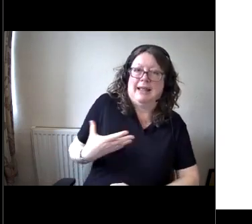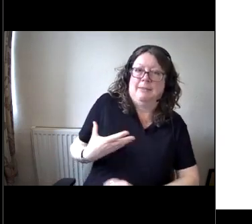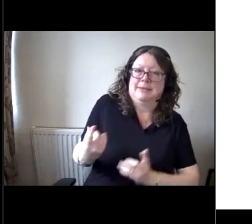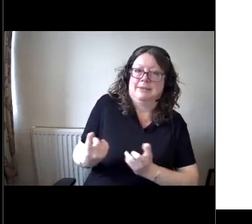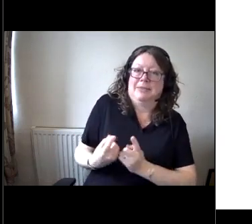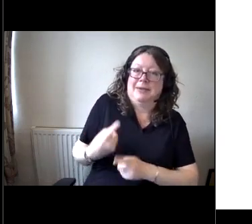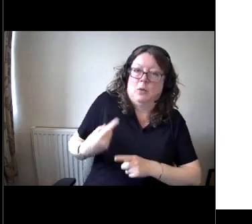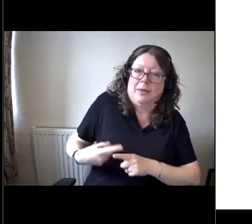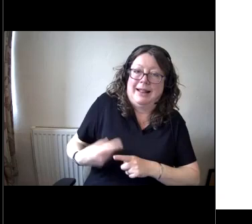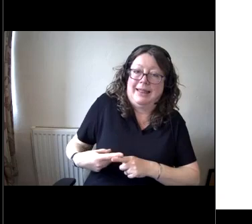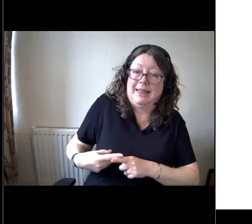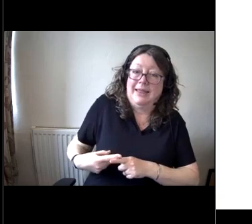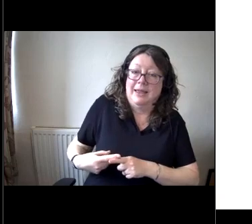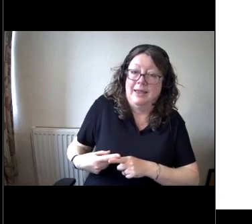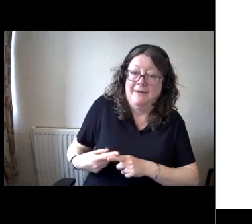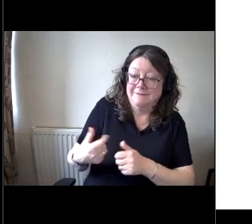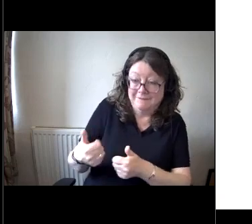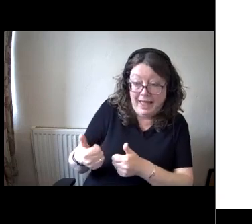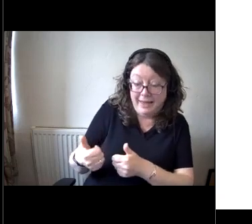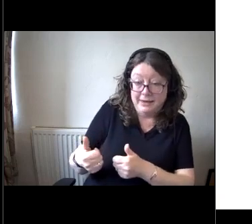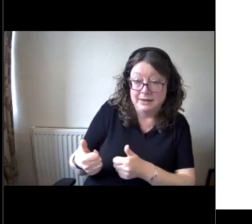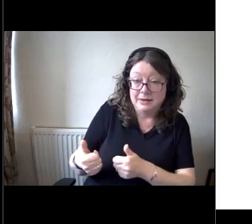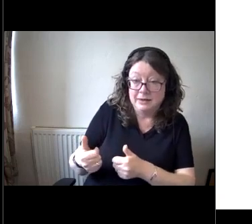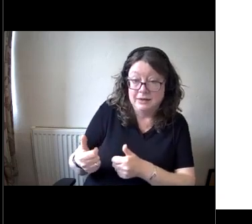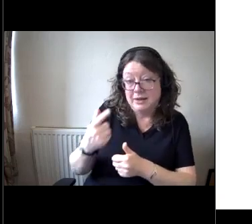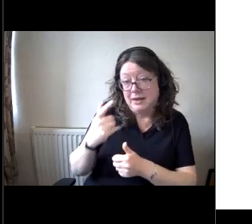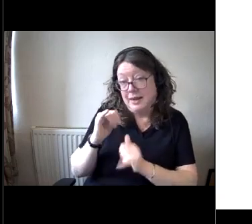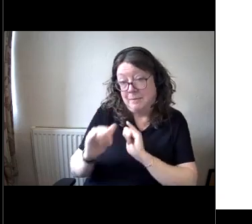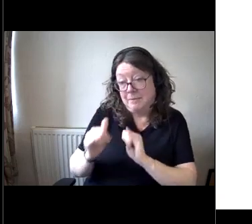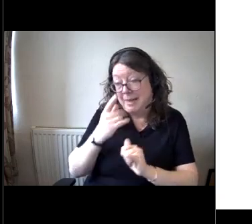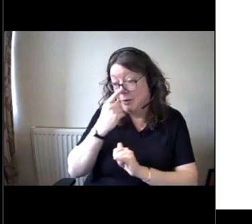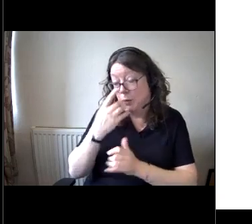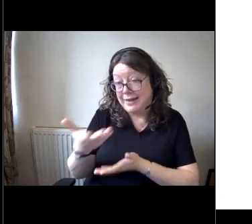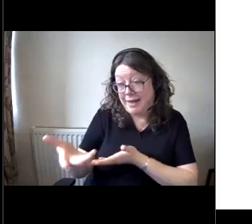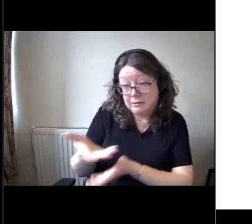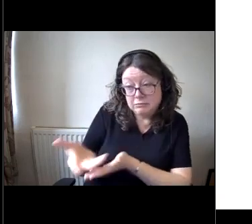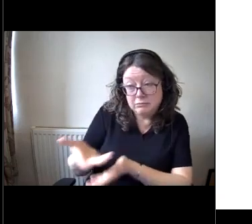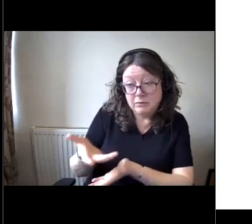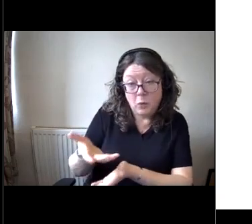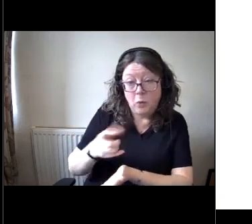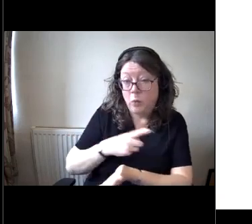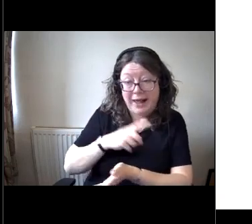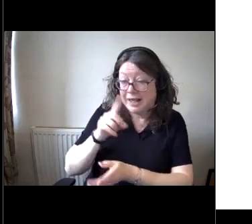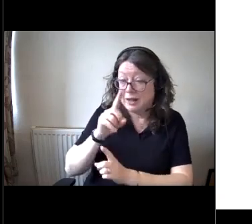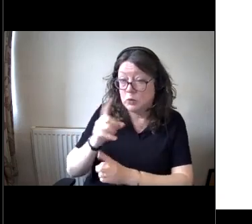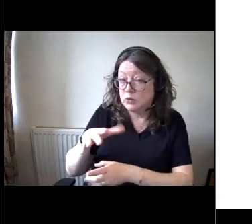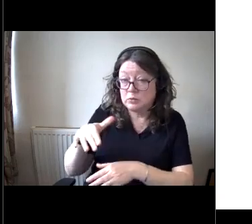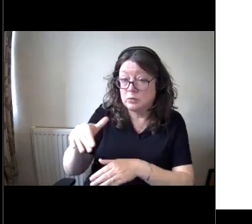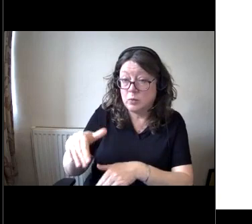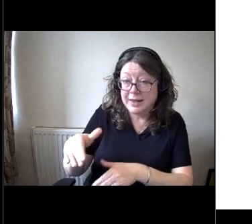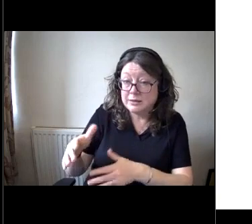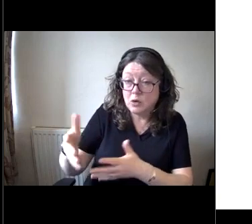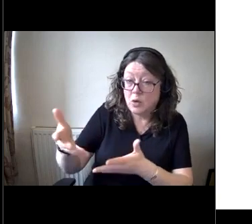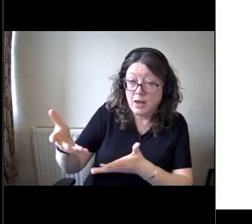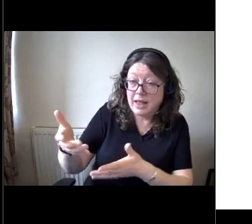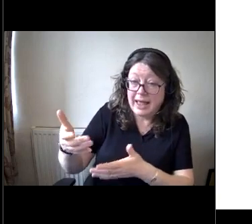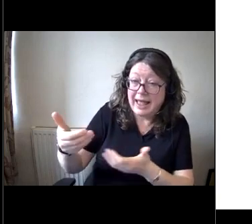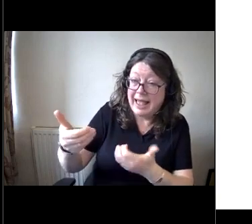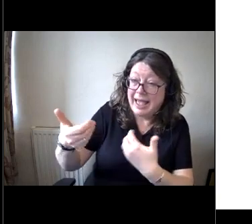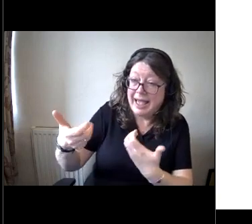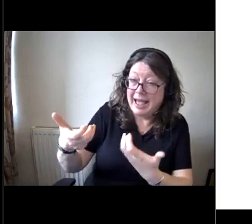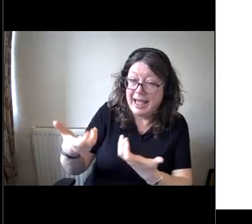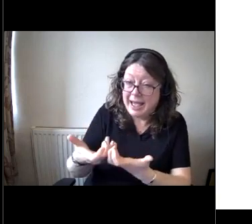that together. What was it that brought that on, and how is that impacting on